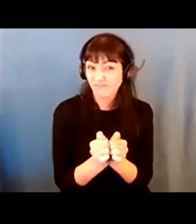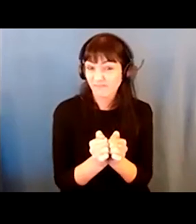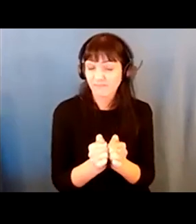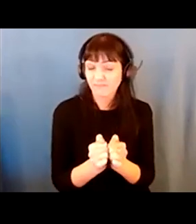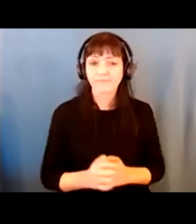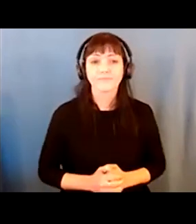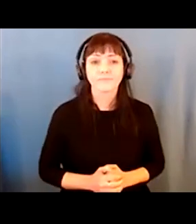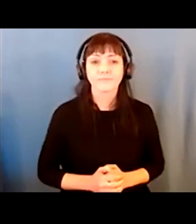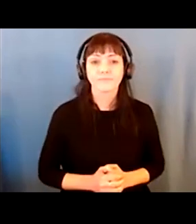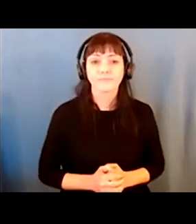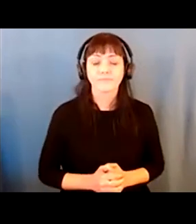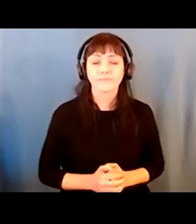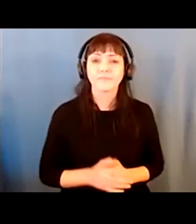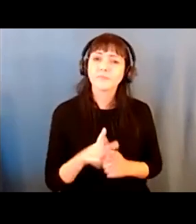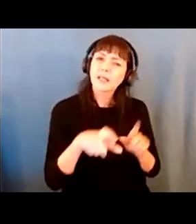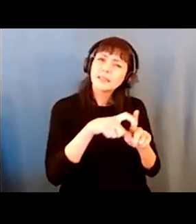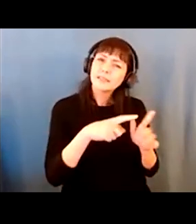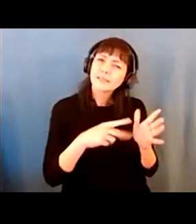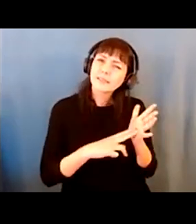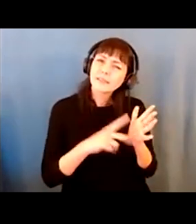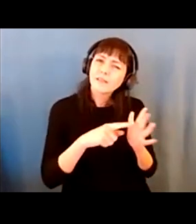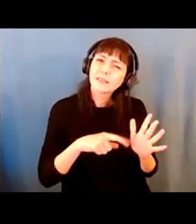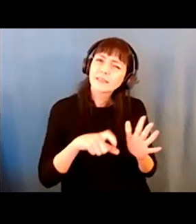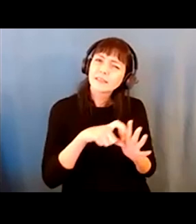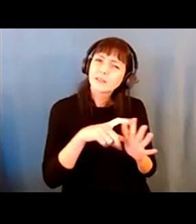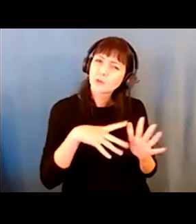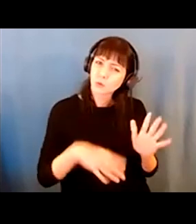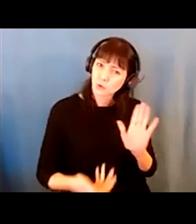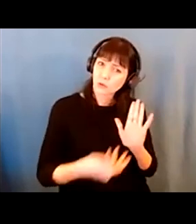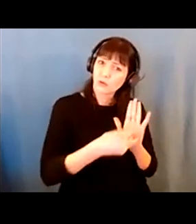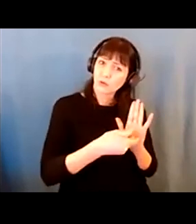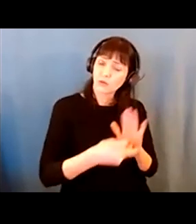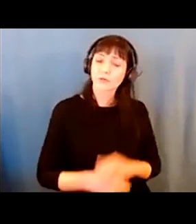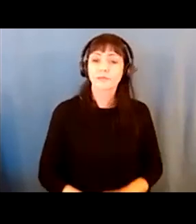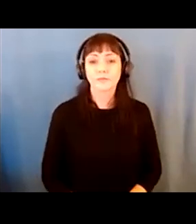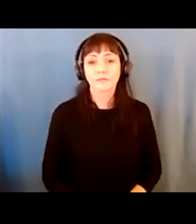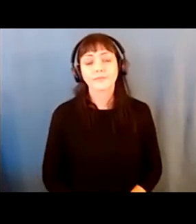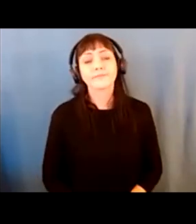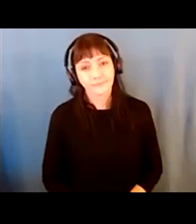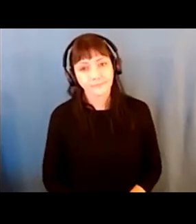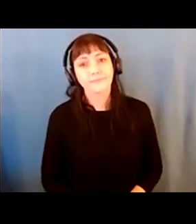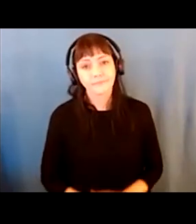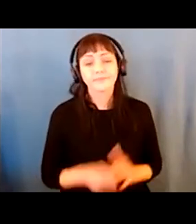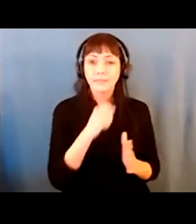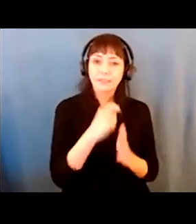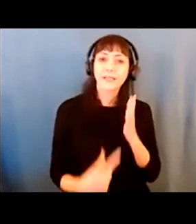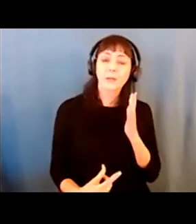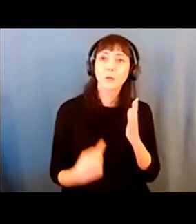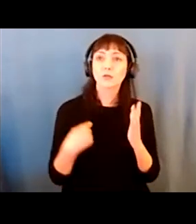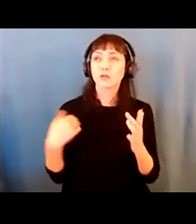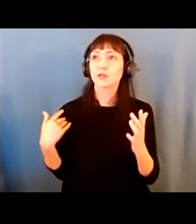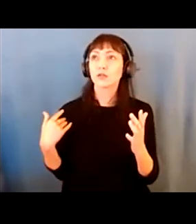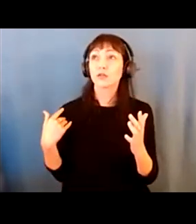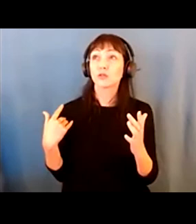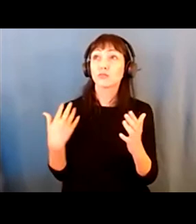David, I don't know whether you wanted to come in there. No, I was just going to say it is a difficult thing. I mean, I've been disabled since I was 14.